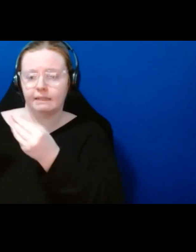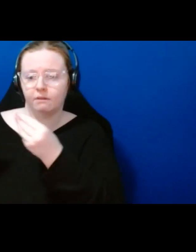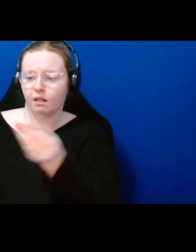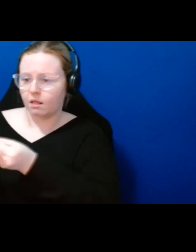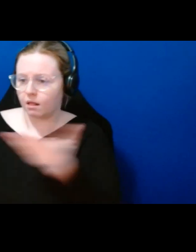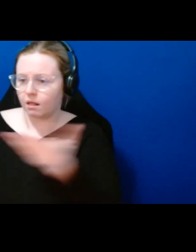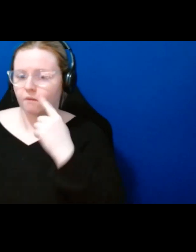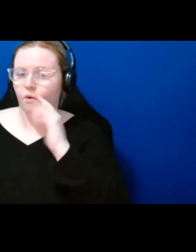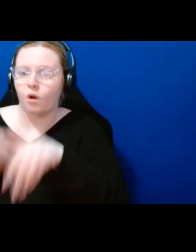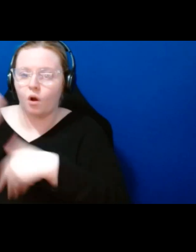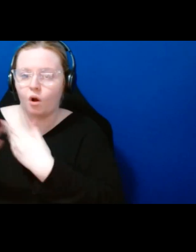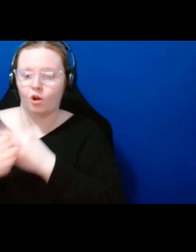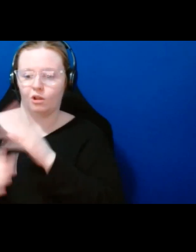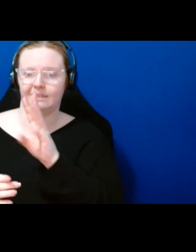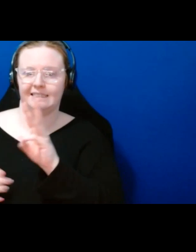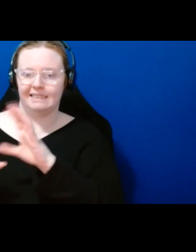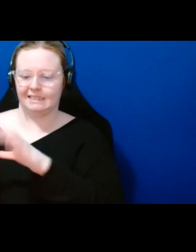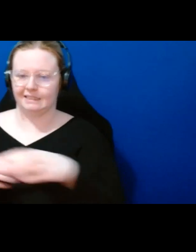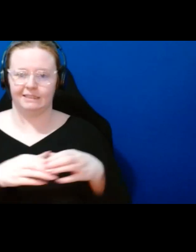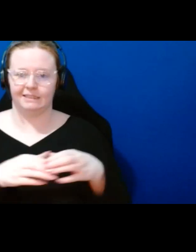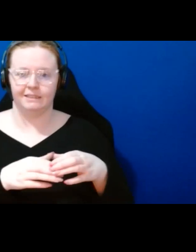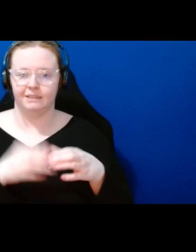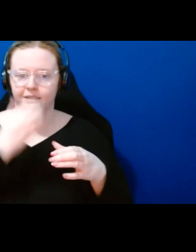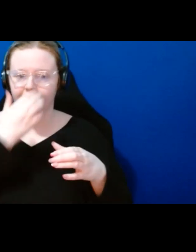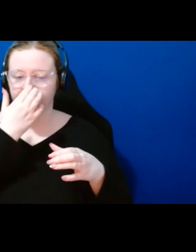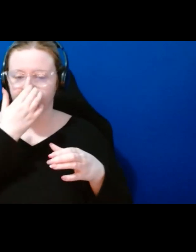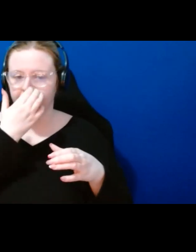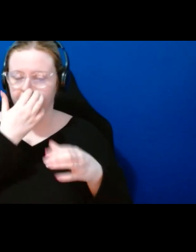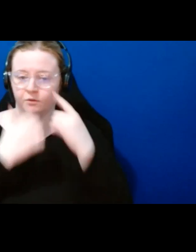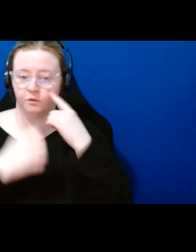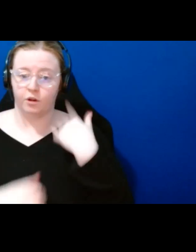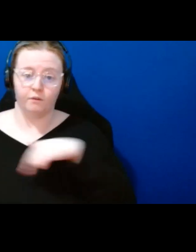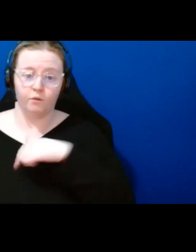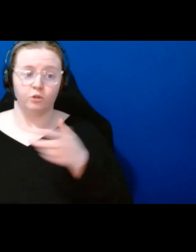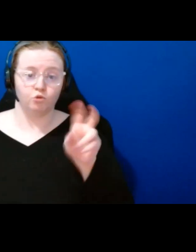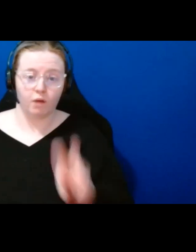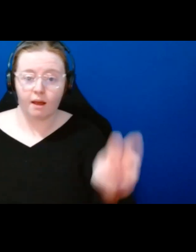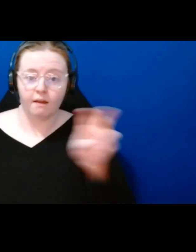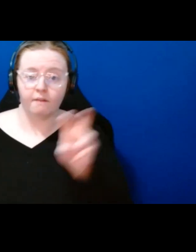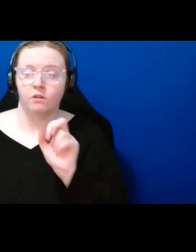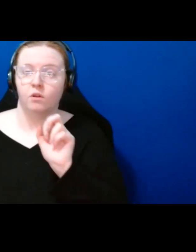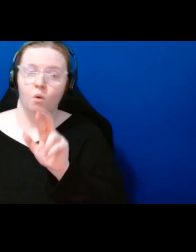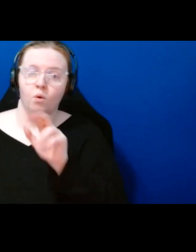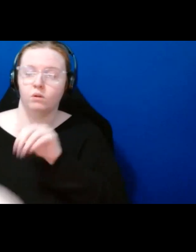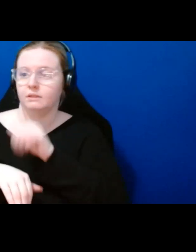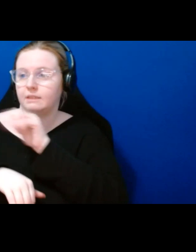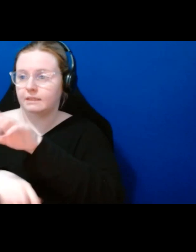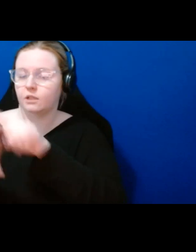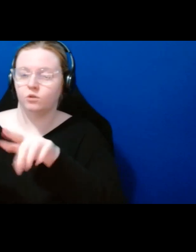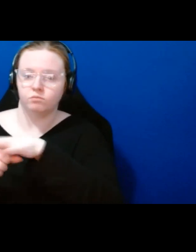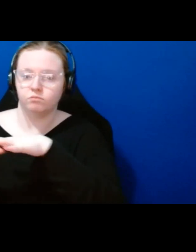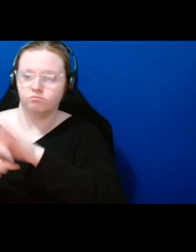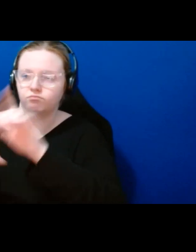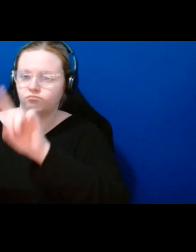of the coalitions available for when we do travel, and also to send out in to provide in the different areas. But this is something